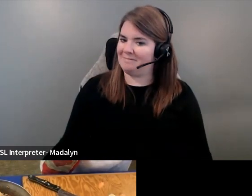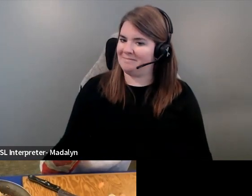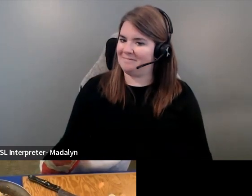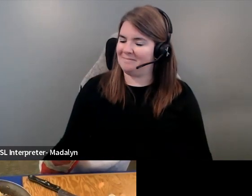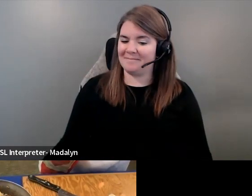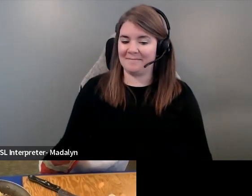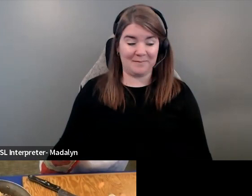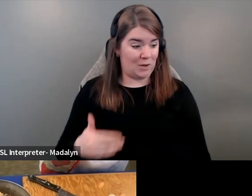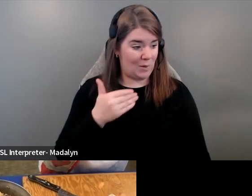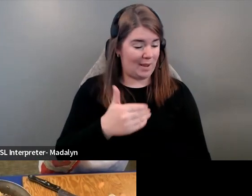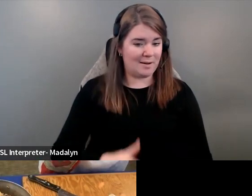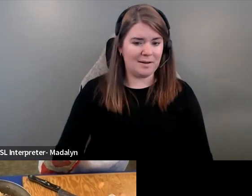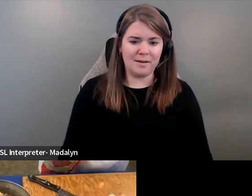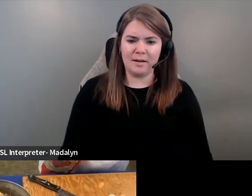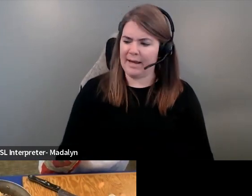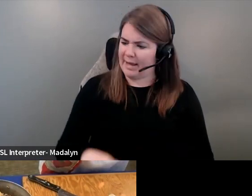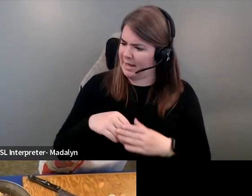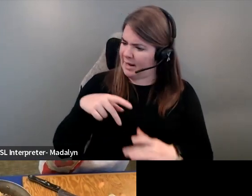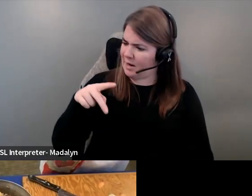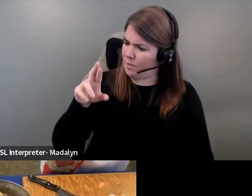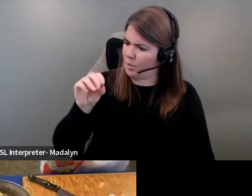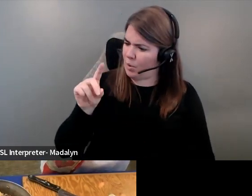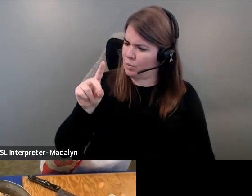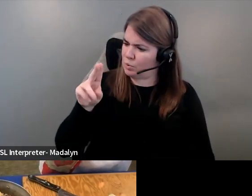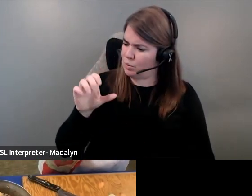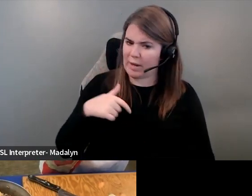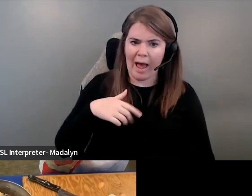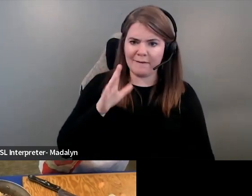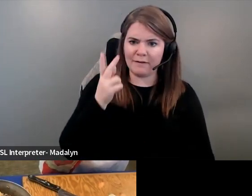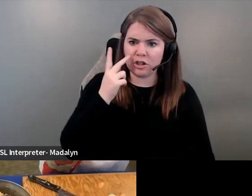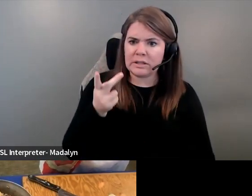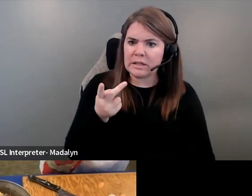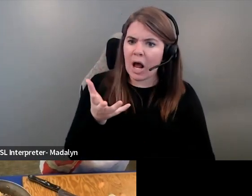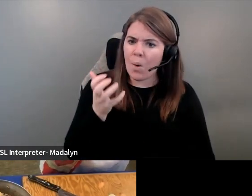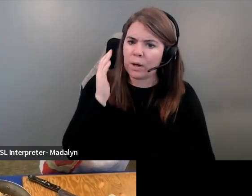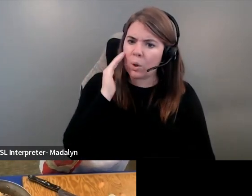go ahead. Are they in the produce aisle? I've never seen them, and I would love to know where they're at.